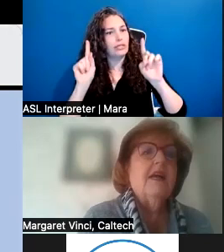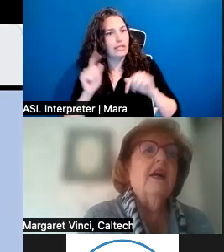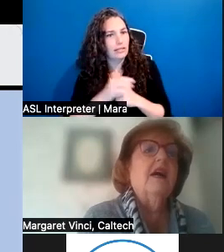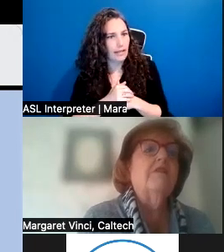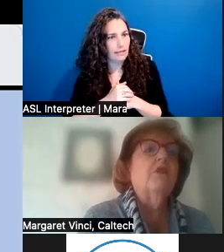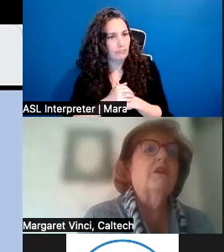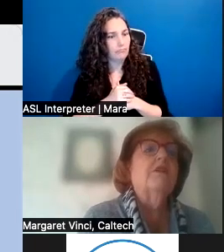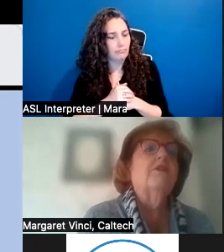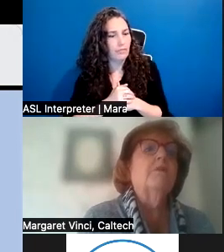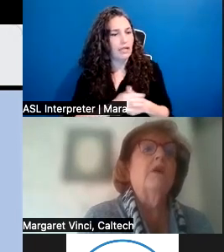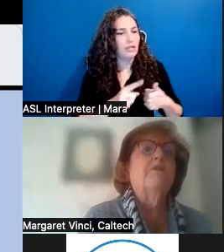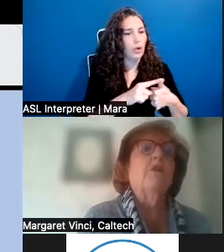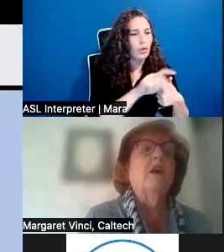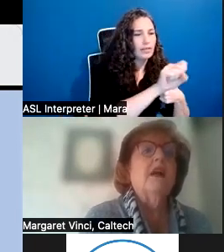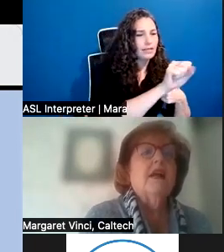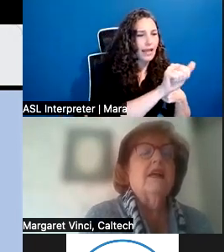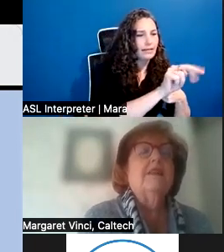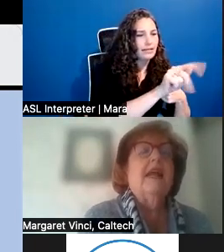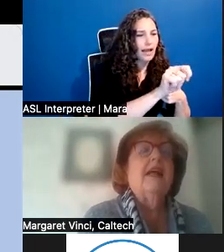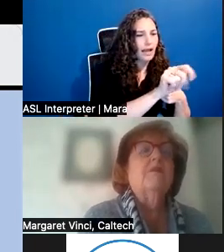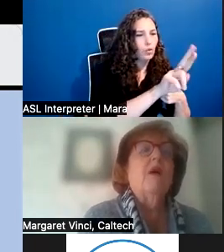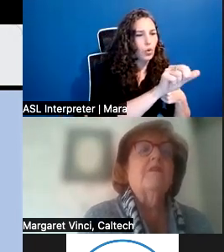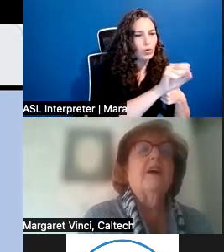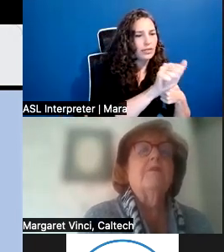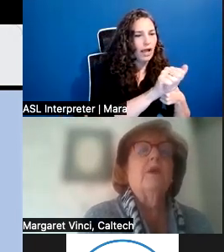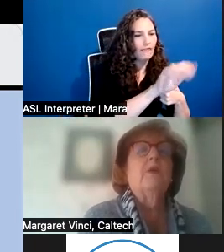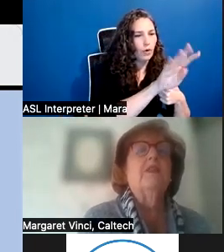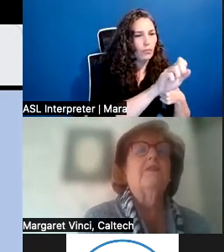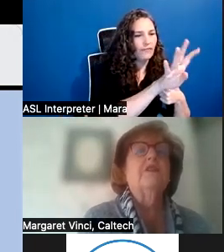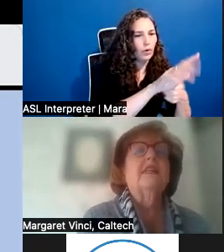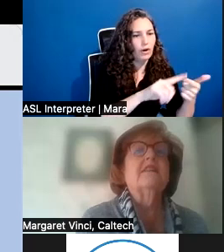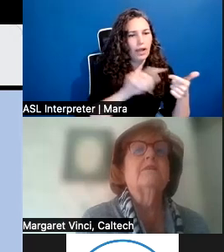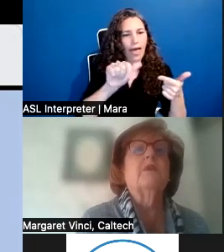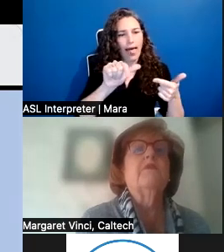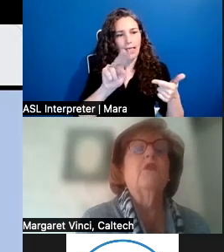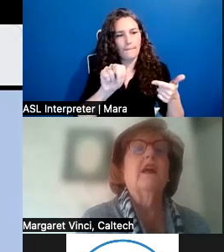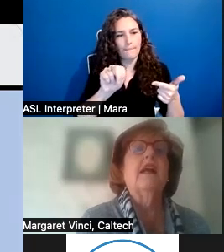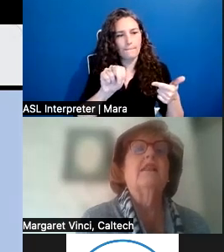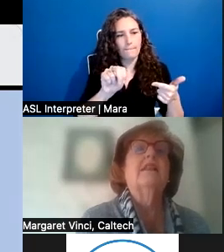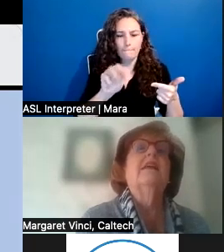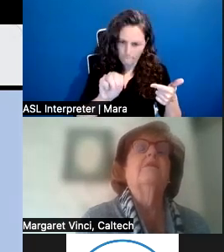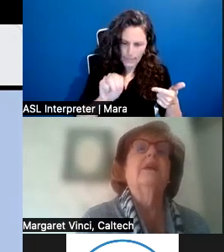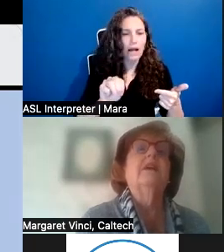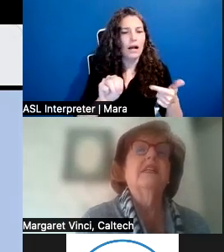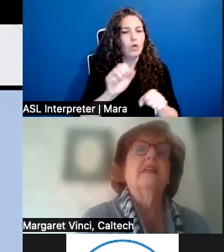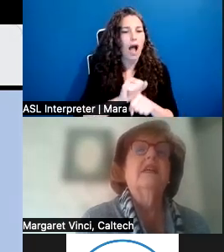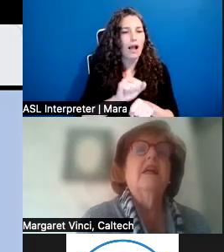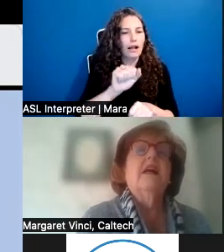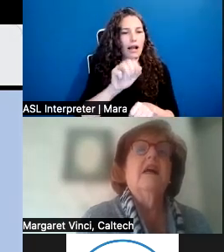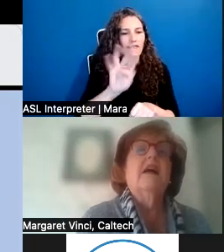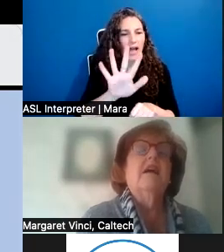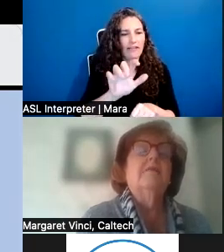Rosa for 4.4, the Alum Rock 5.1, the Ferndale 6.4, and the Rio